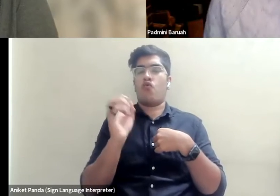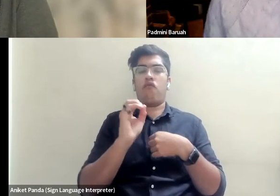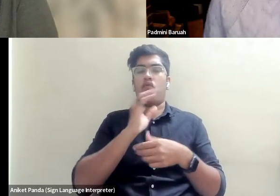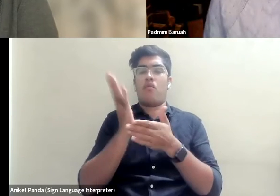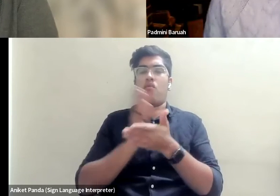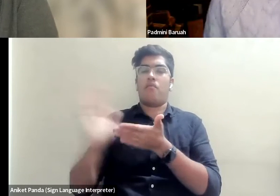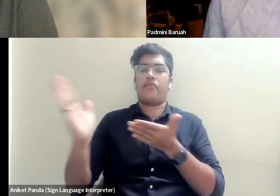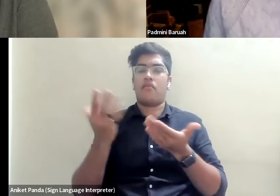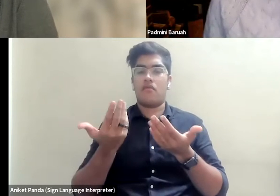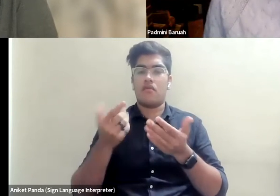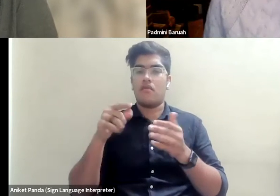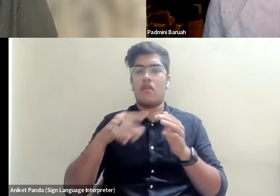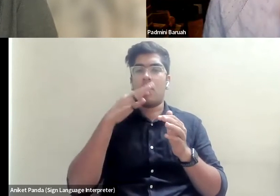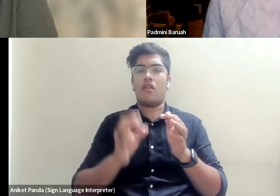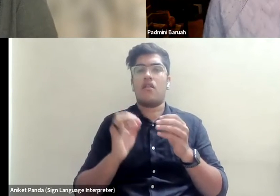they're very